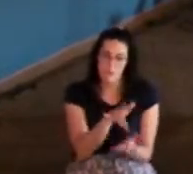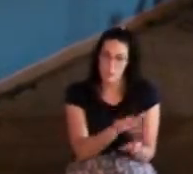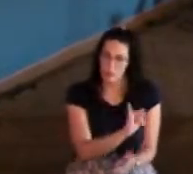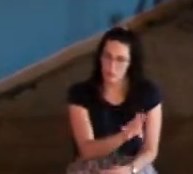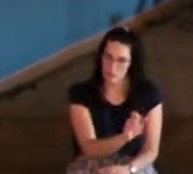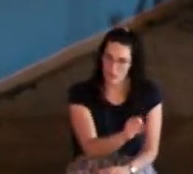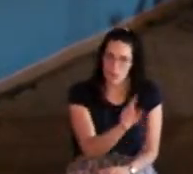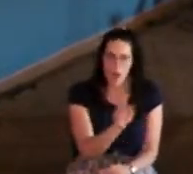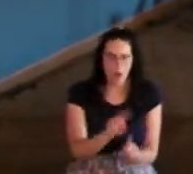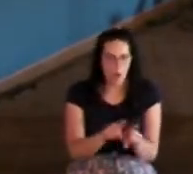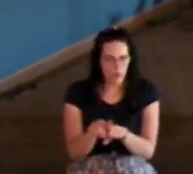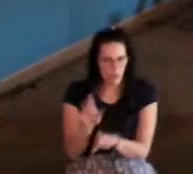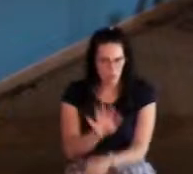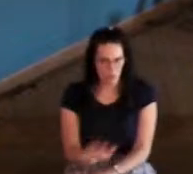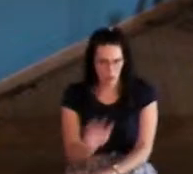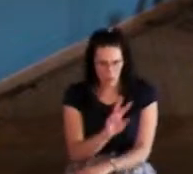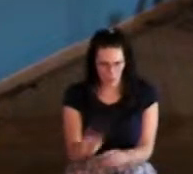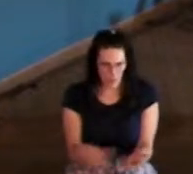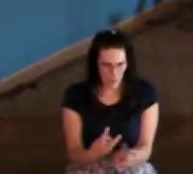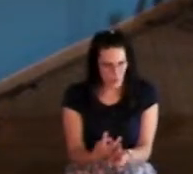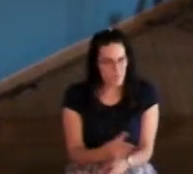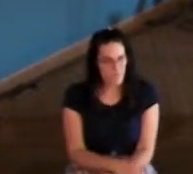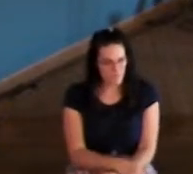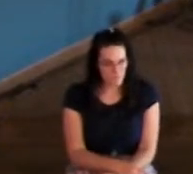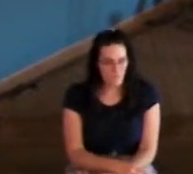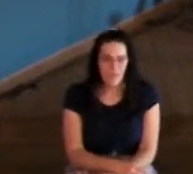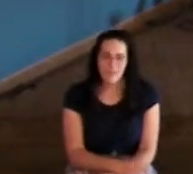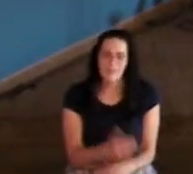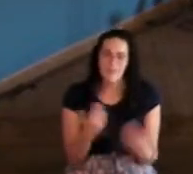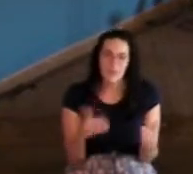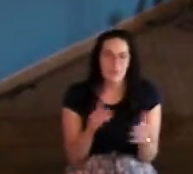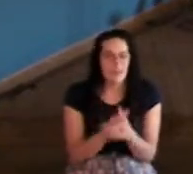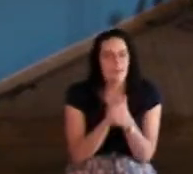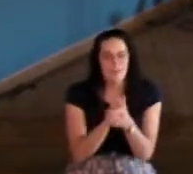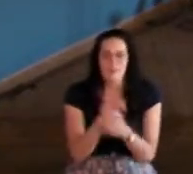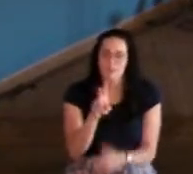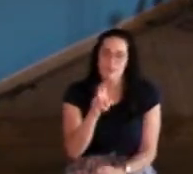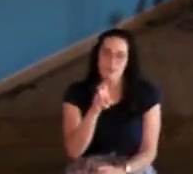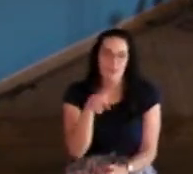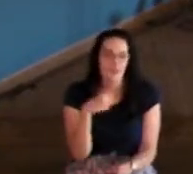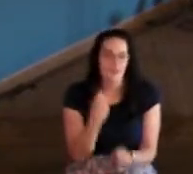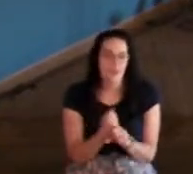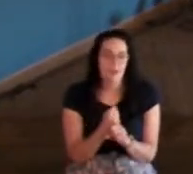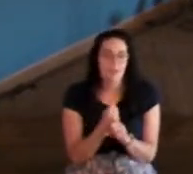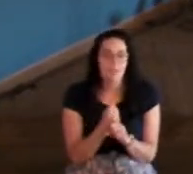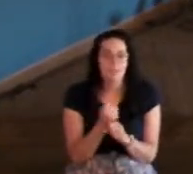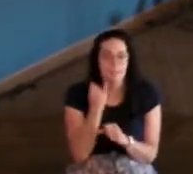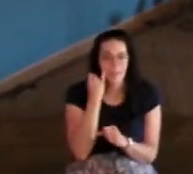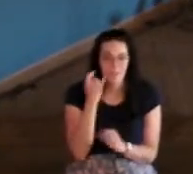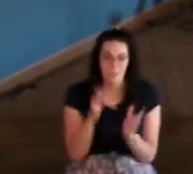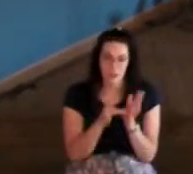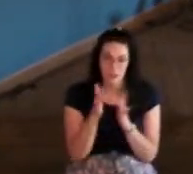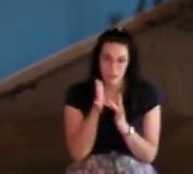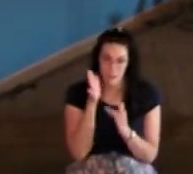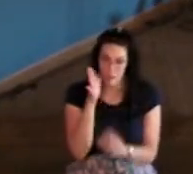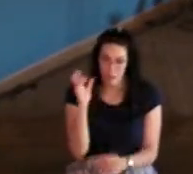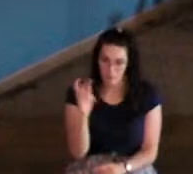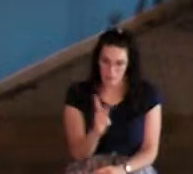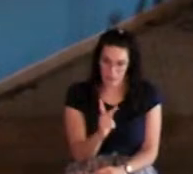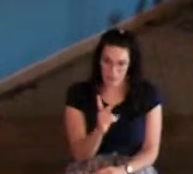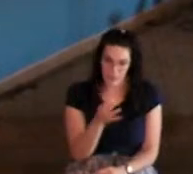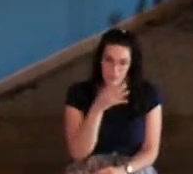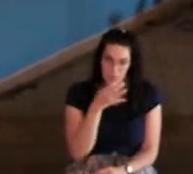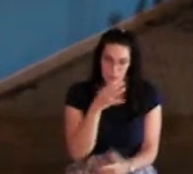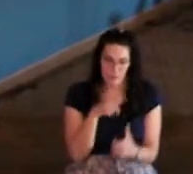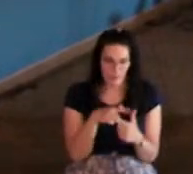as well. So one last time, congratulations on 200 years. And if Jesus doesn't come back soon, here's to 200